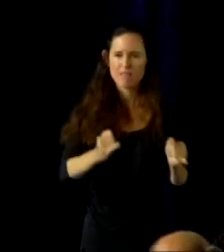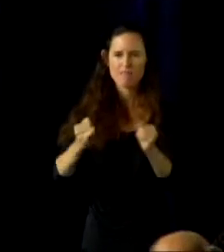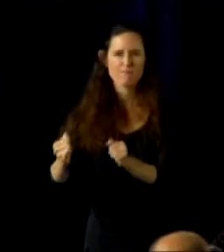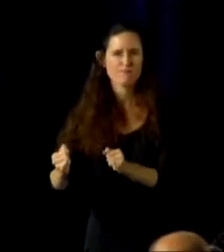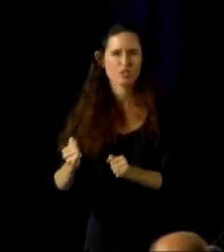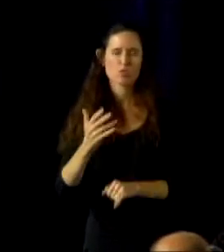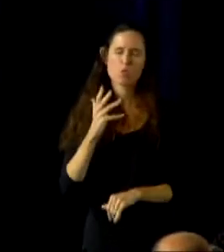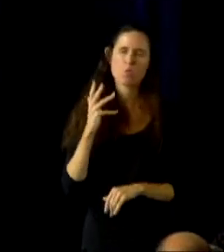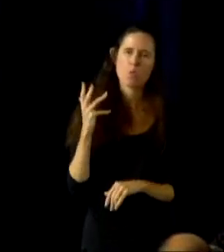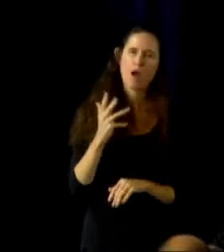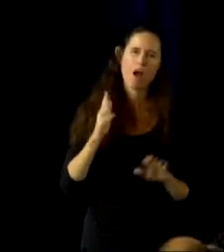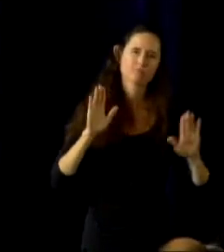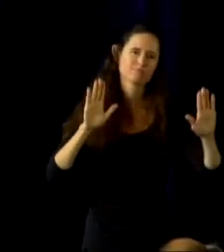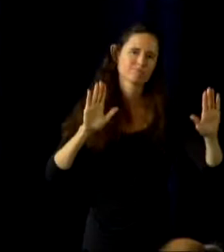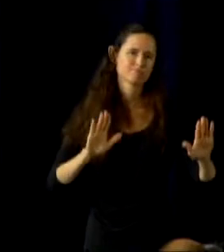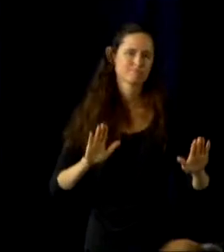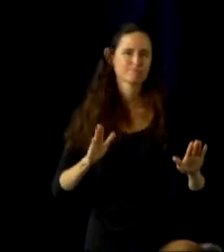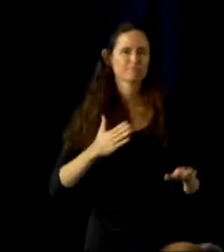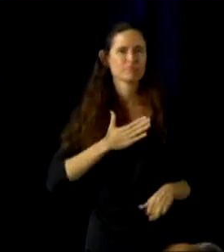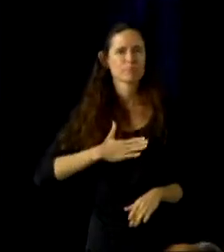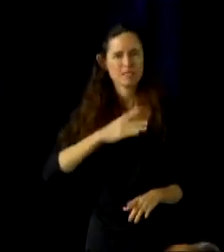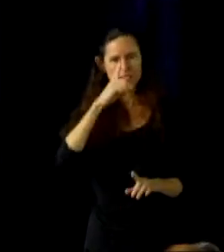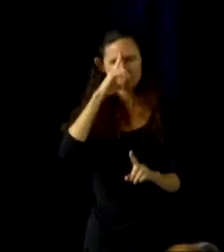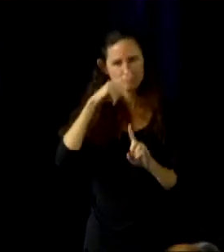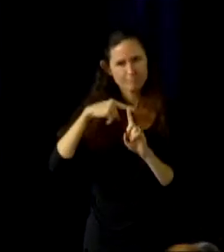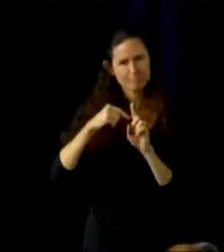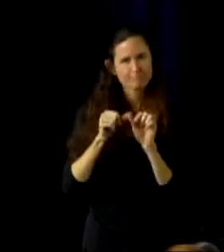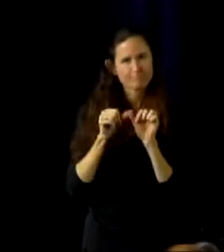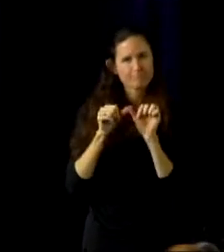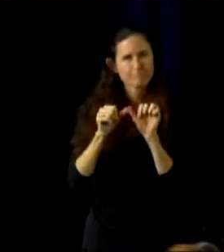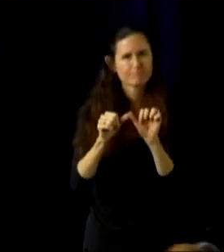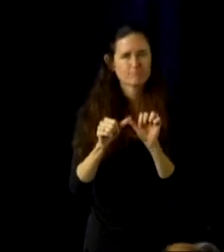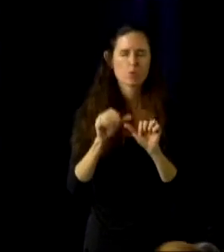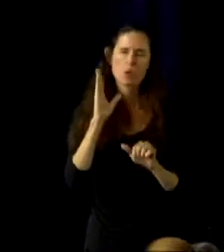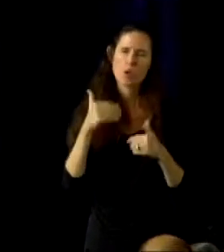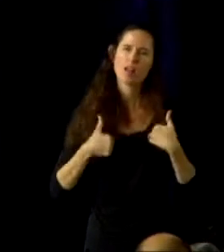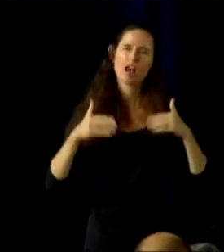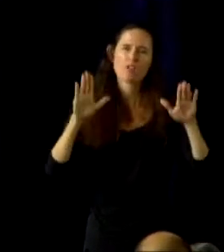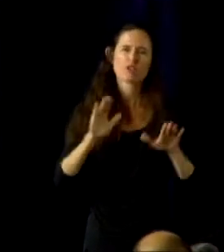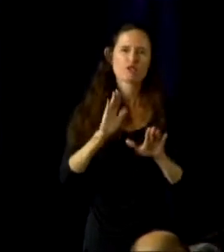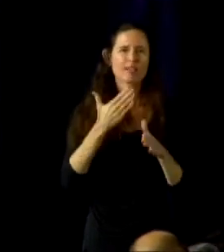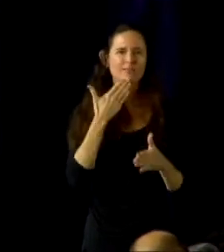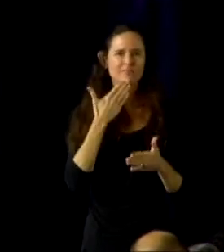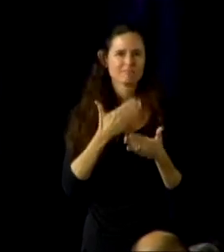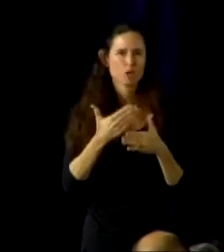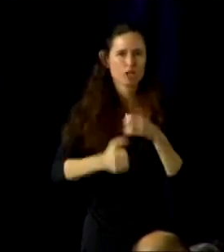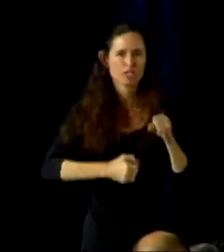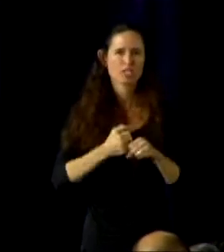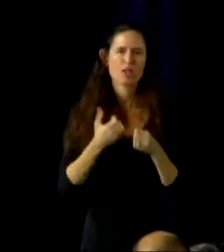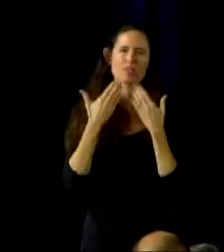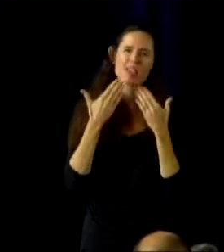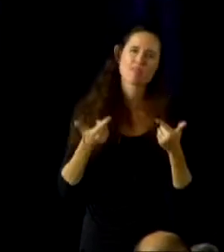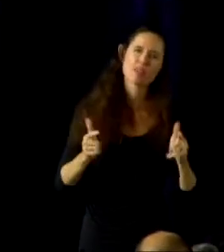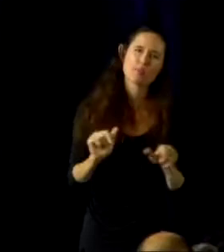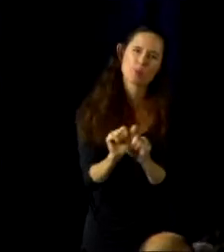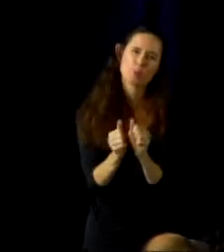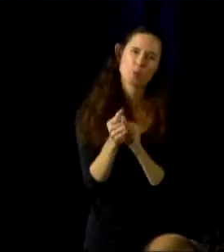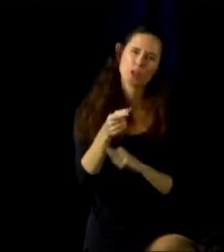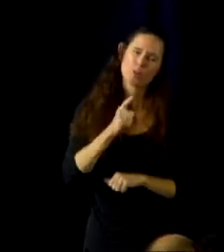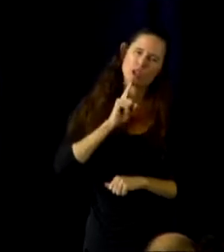this year, please take that spirit, and I know you will, and we're going to have a great year. Thank you for allowing me to work with you. I truly enjoy